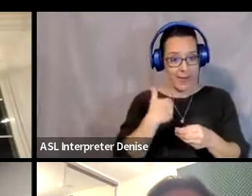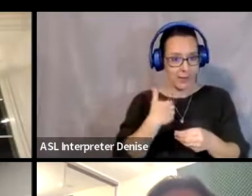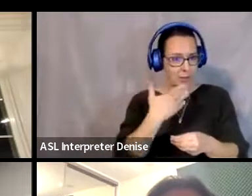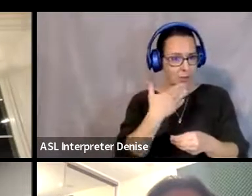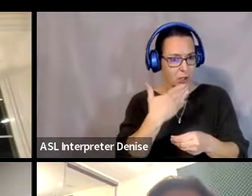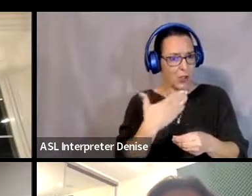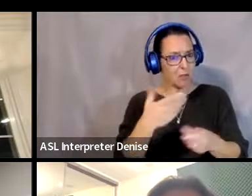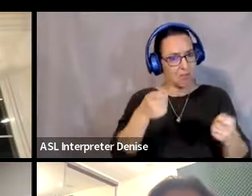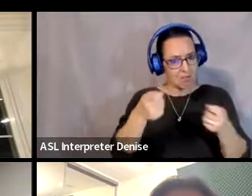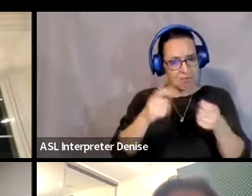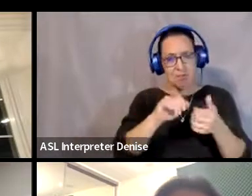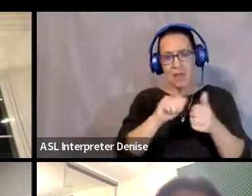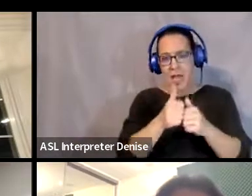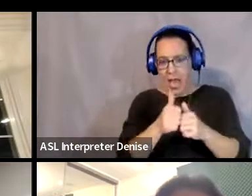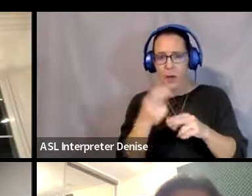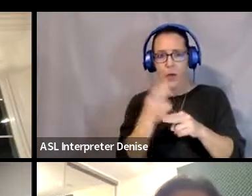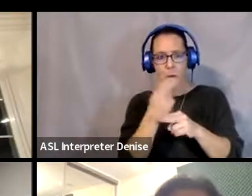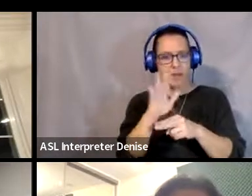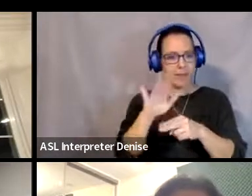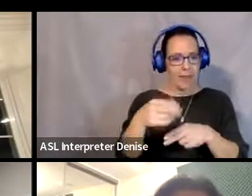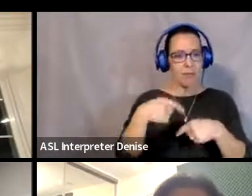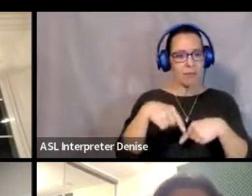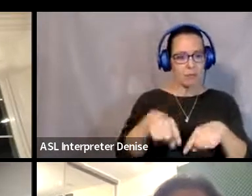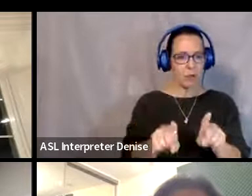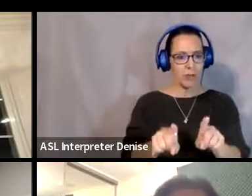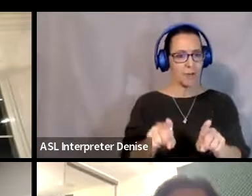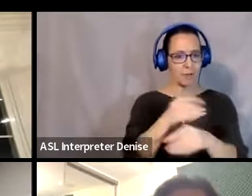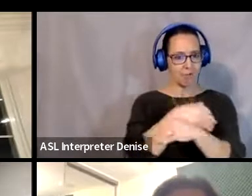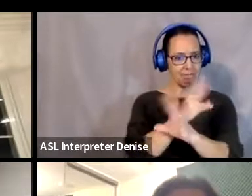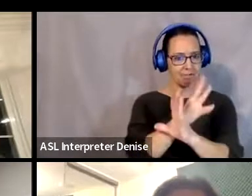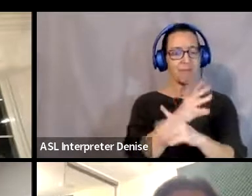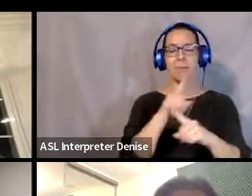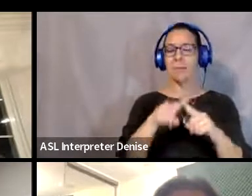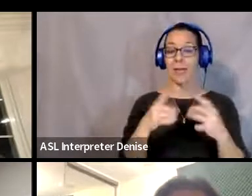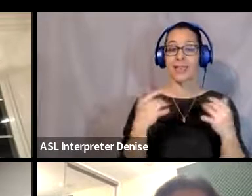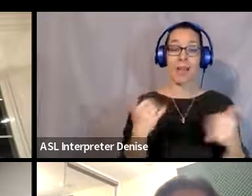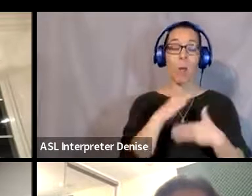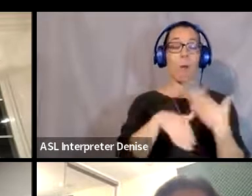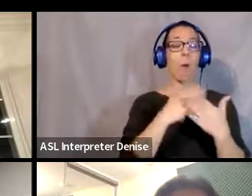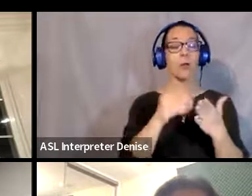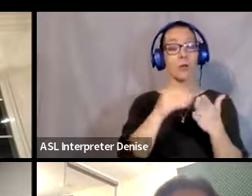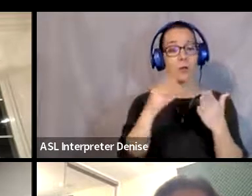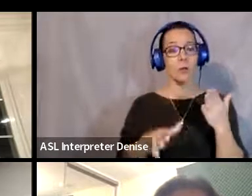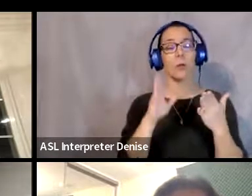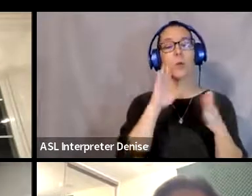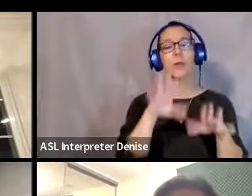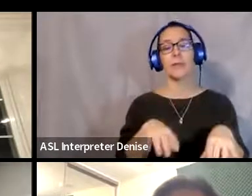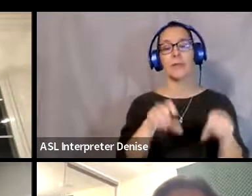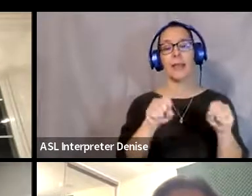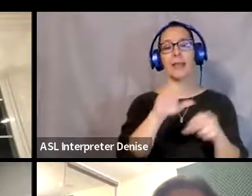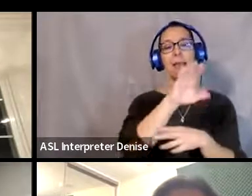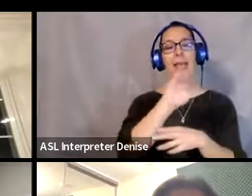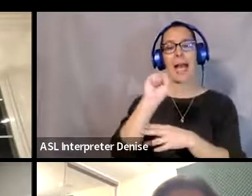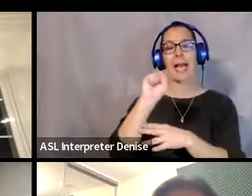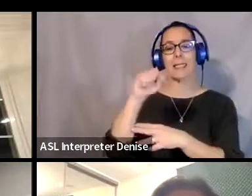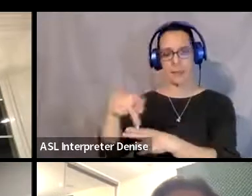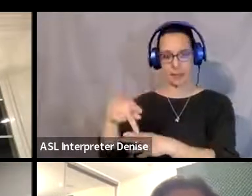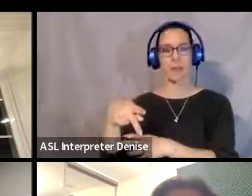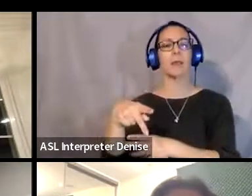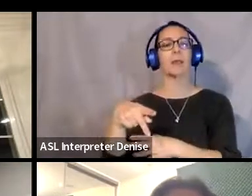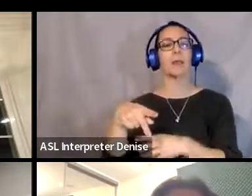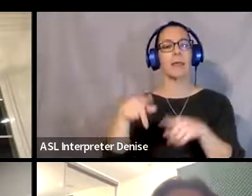that virtually, because we had done it the year before. But all our students will be taking the CASP test this year, or Smarter